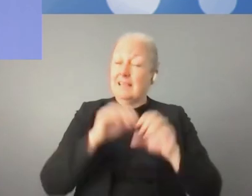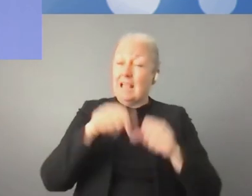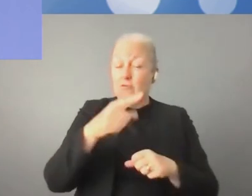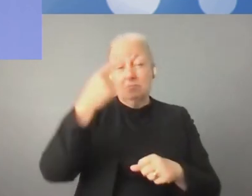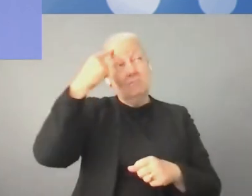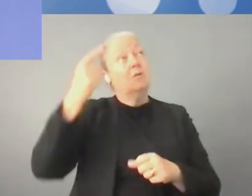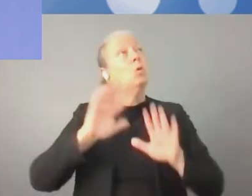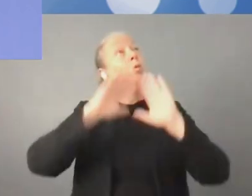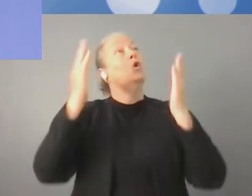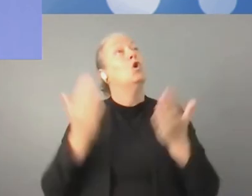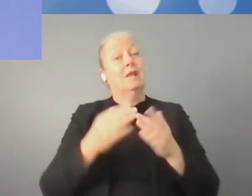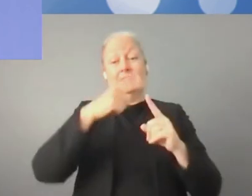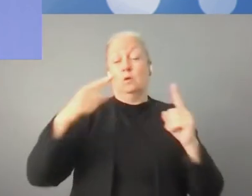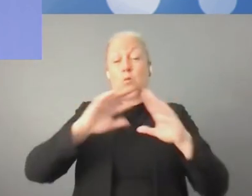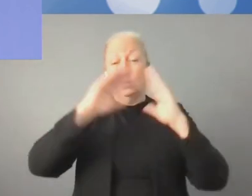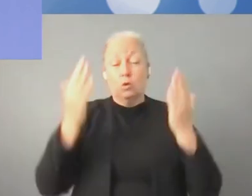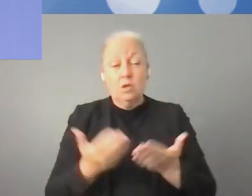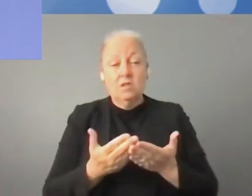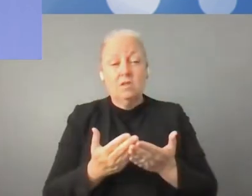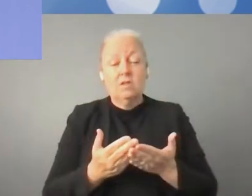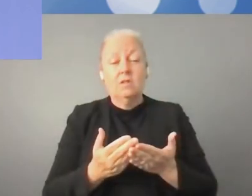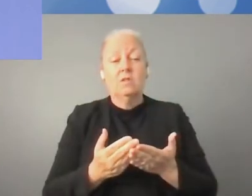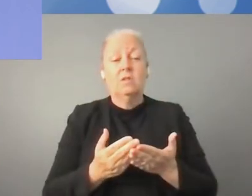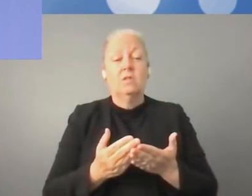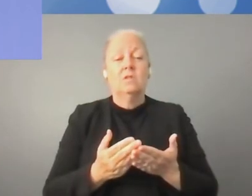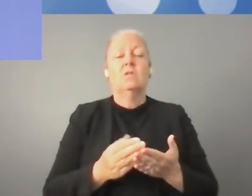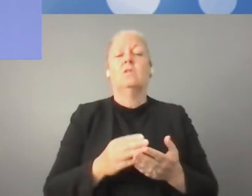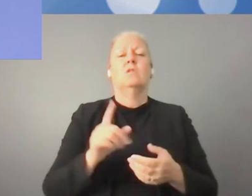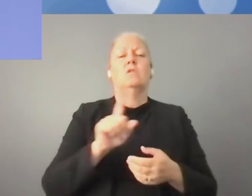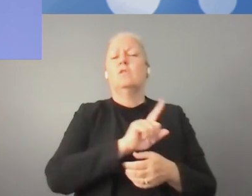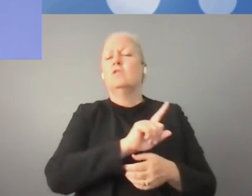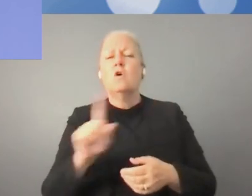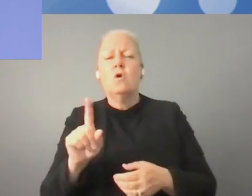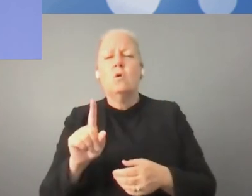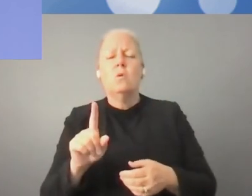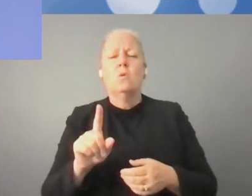digital world without linux mysql apache